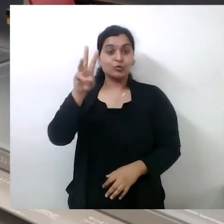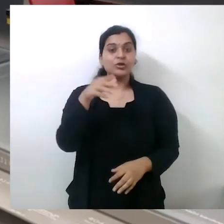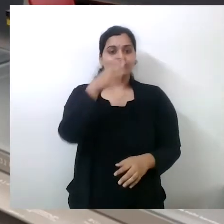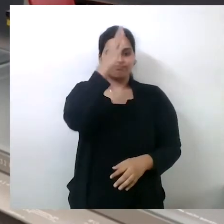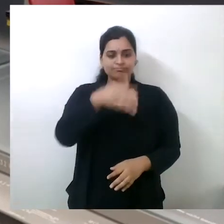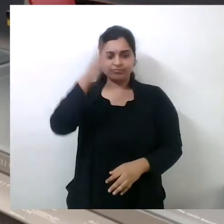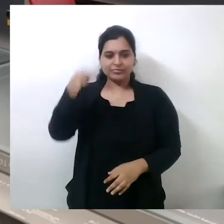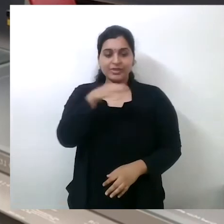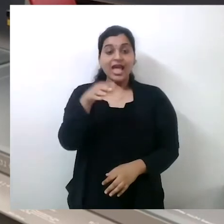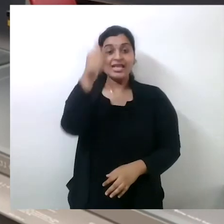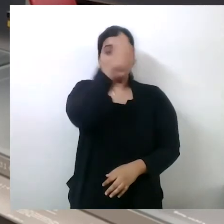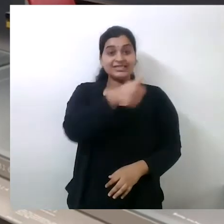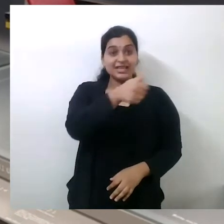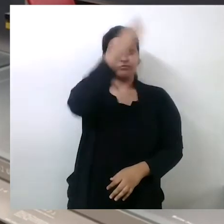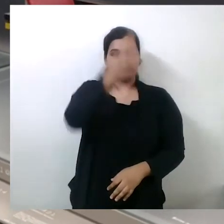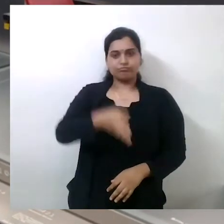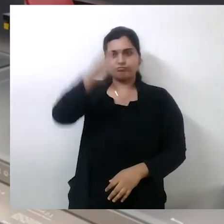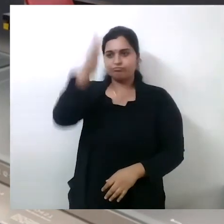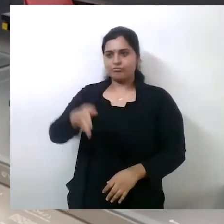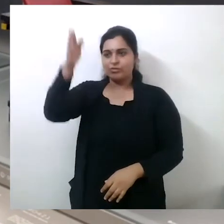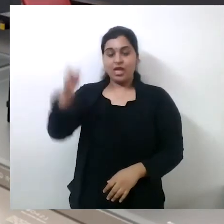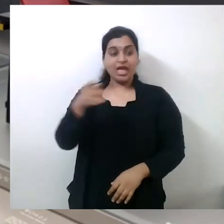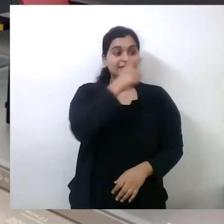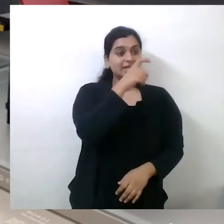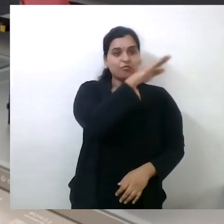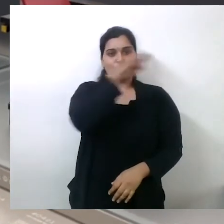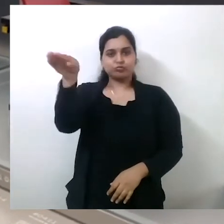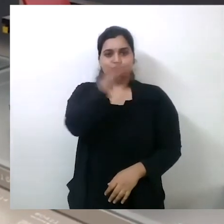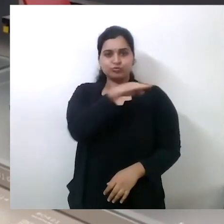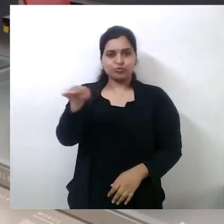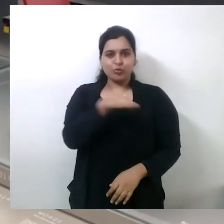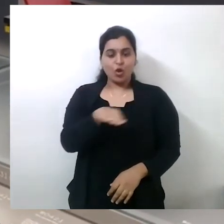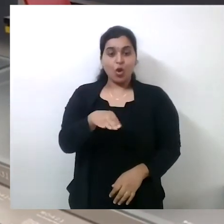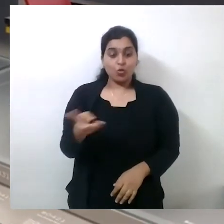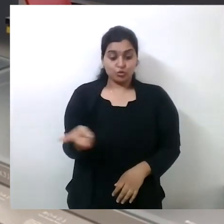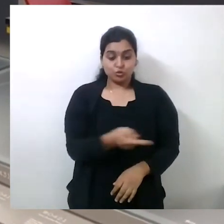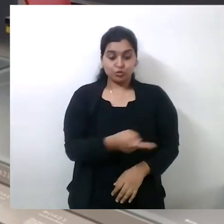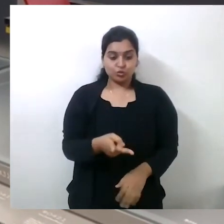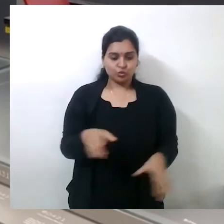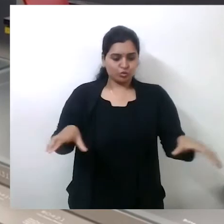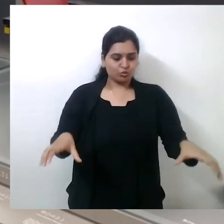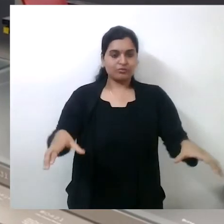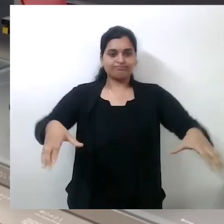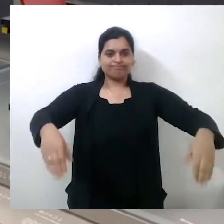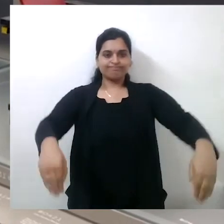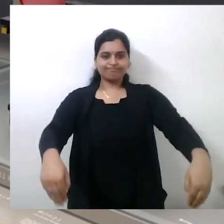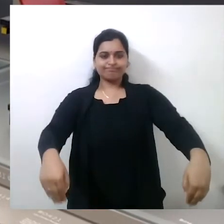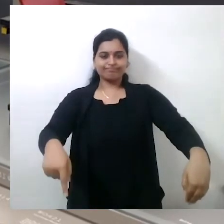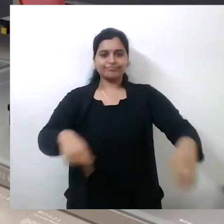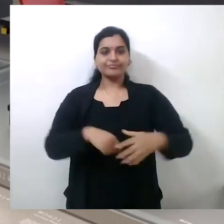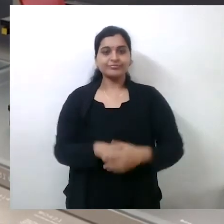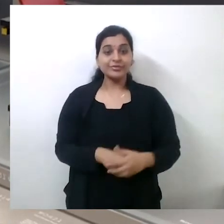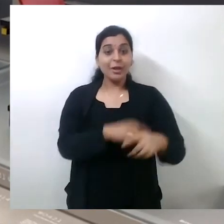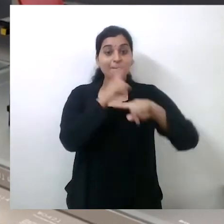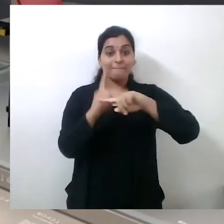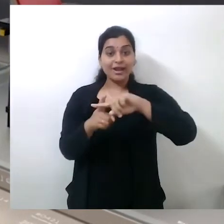7 of them for the horizontal rails, and then 2 wider slats for the armrests. In addition to